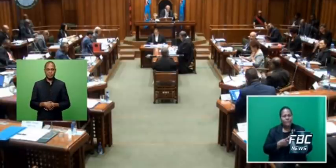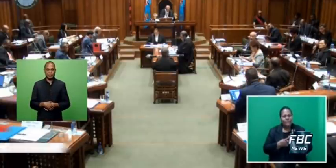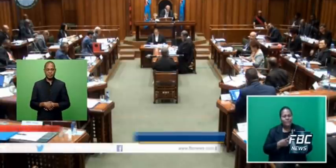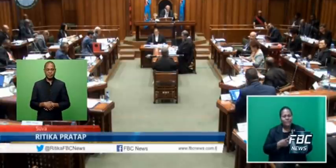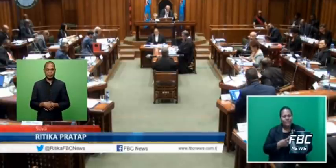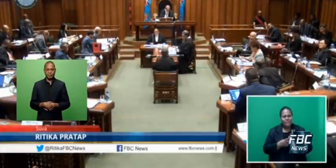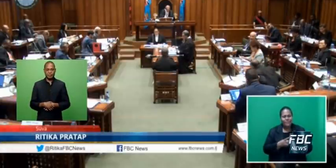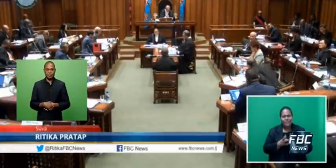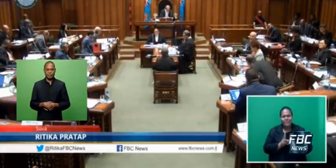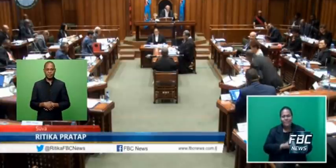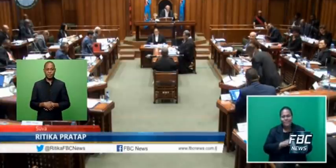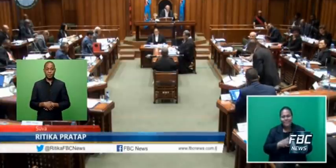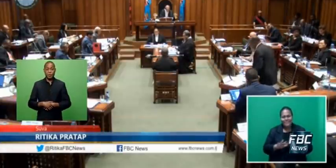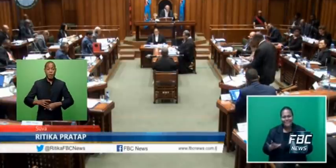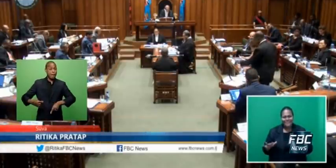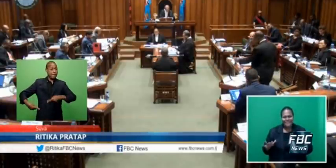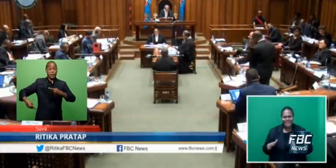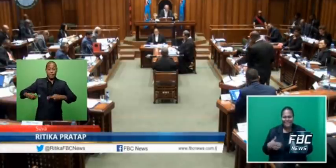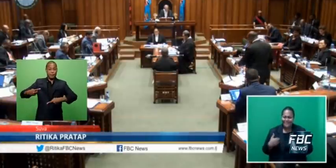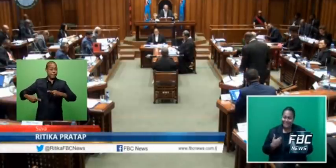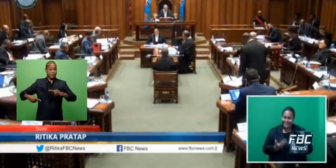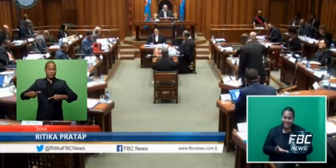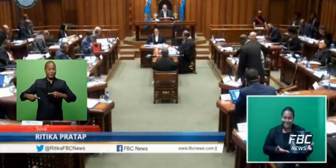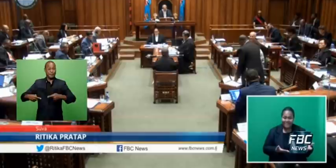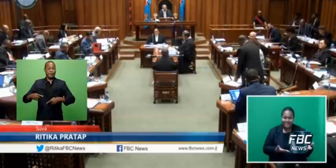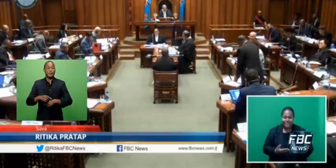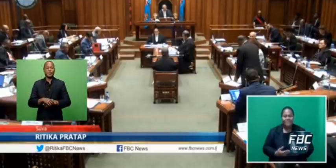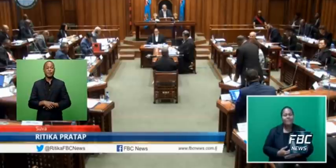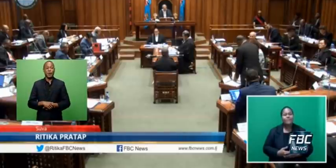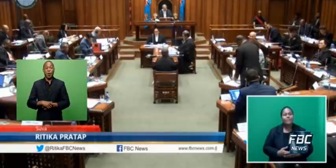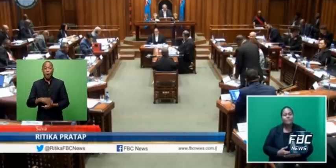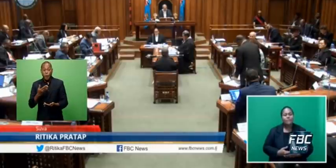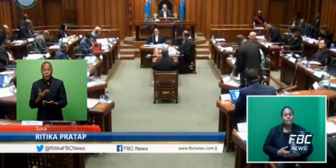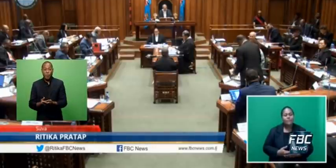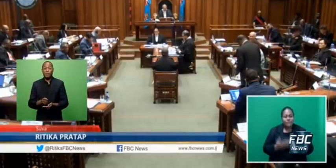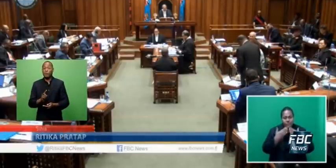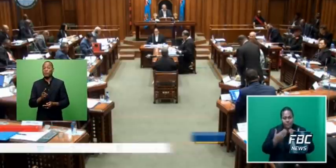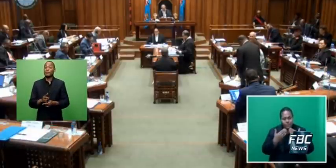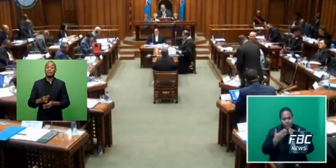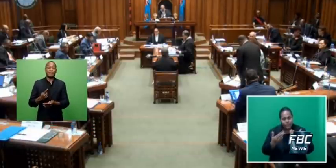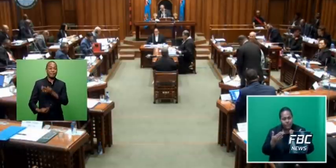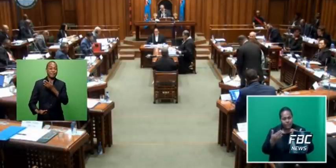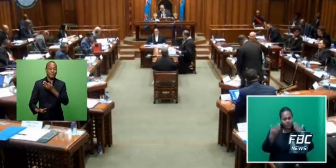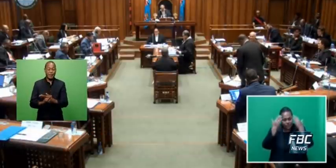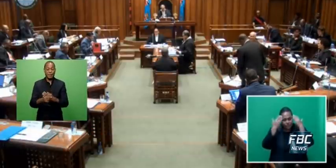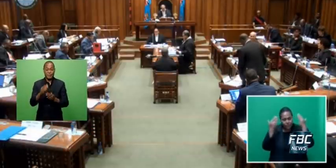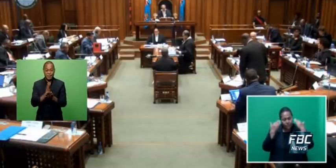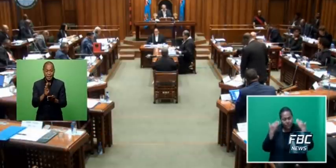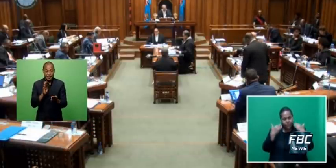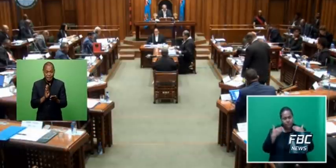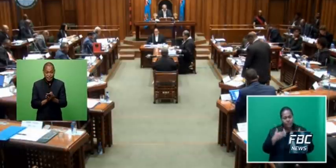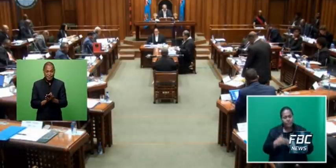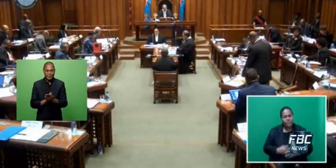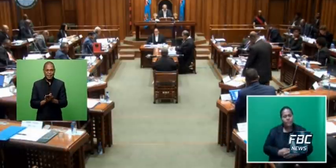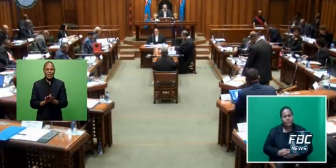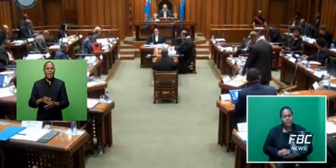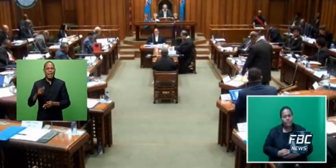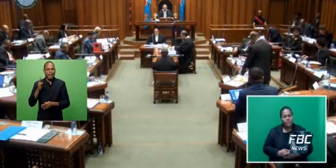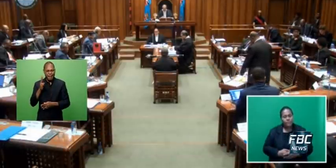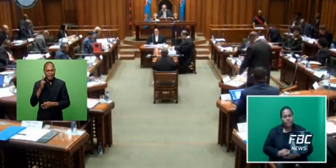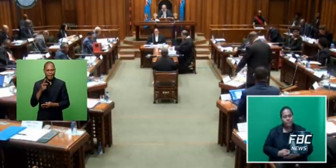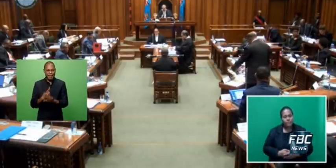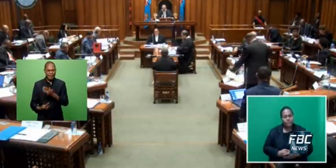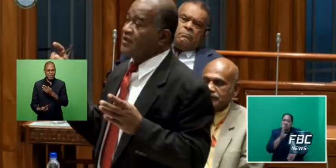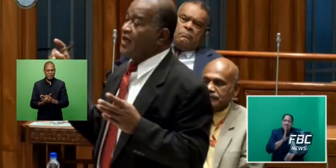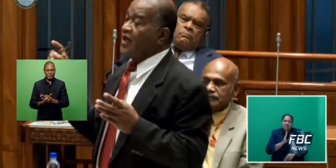While debating on the Anti-Corruption Division Bill, the usual antics of Nico Nawaikula was at play again.